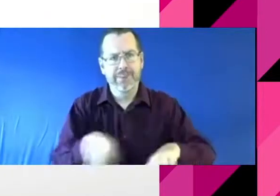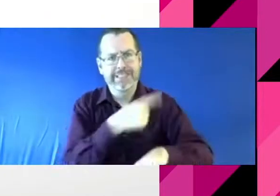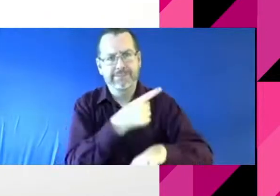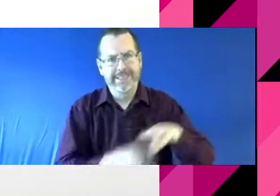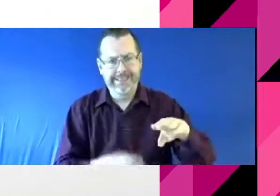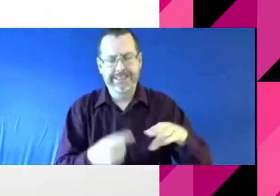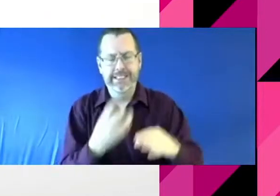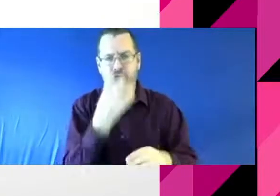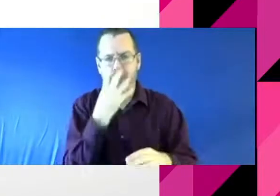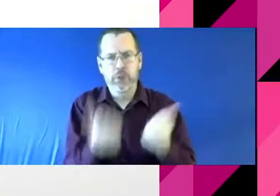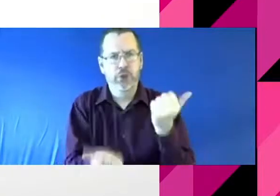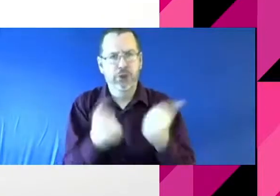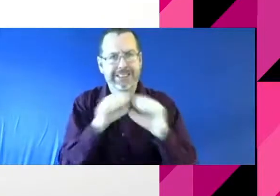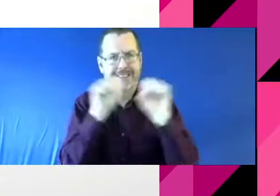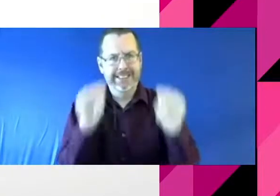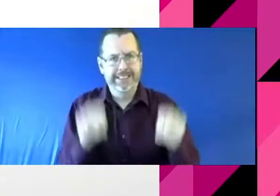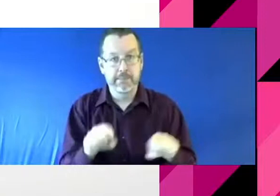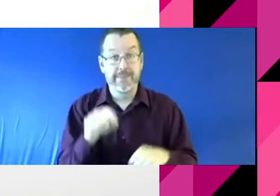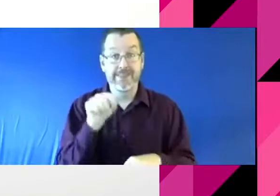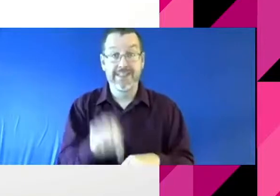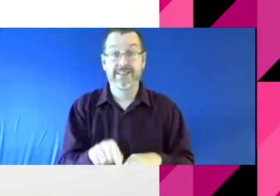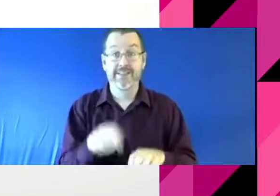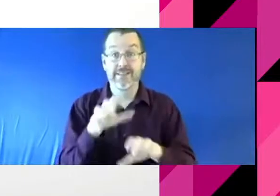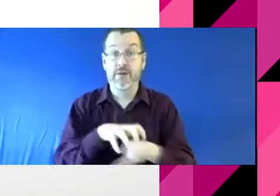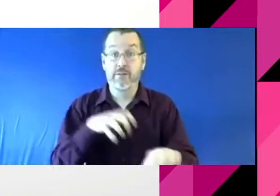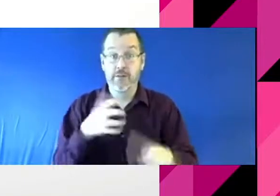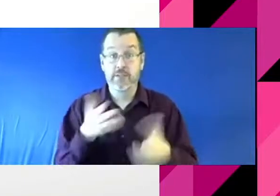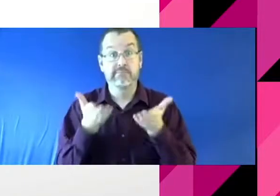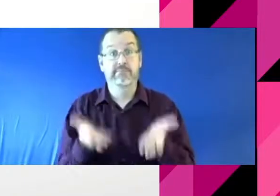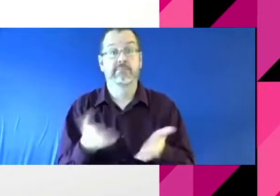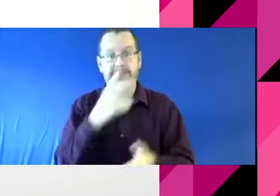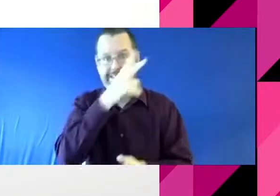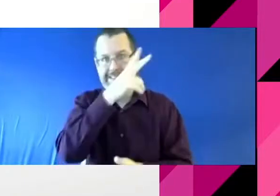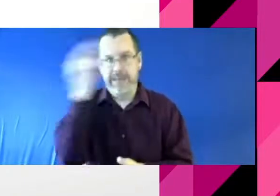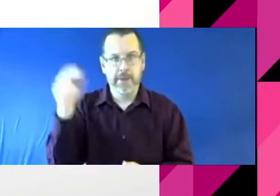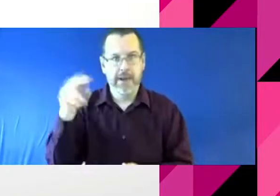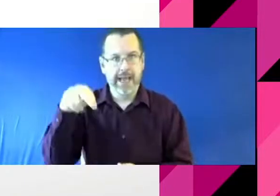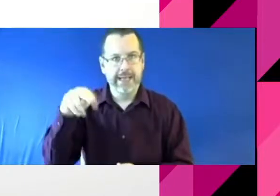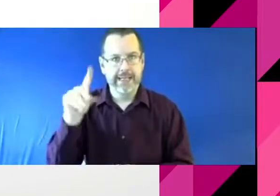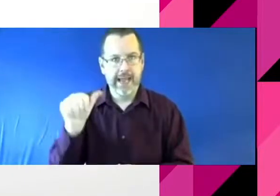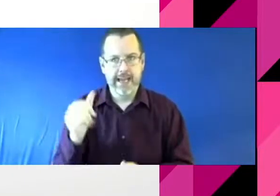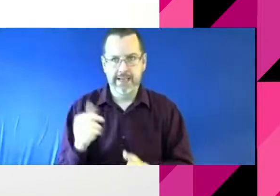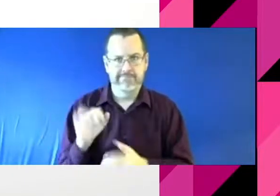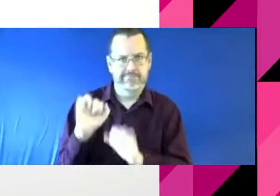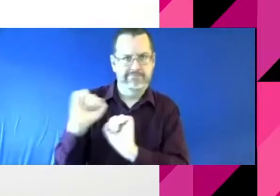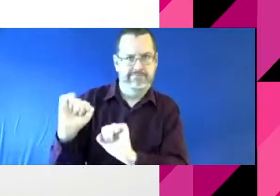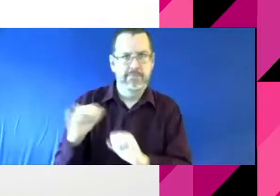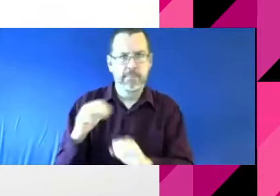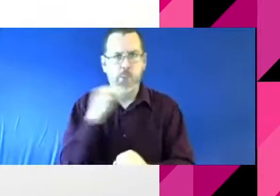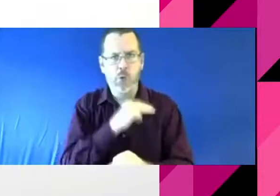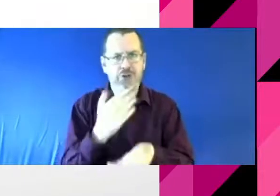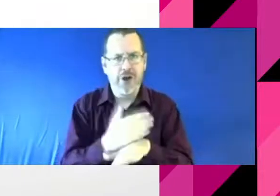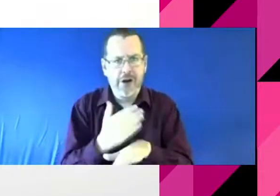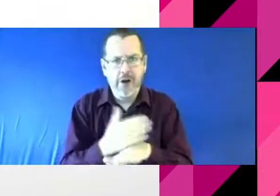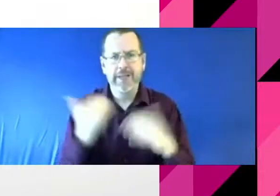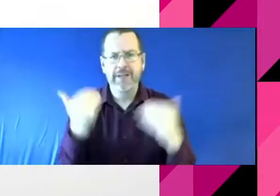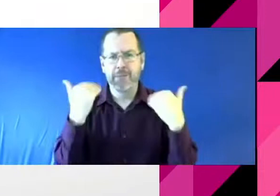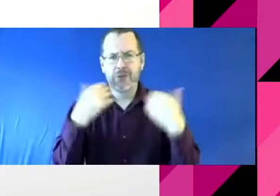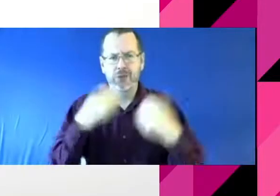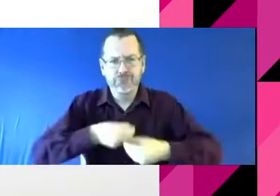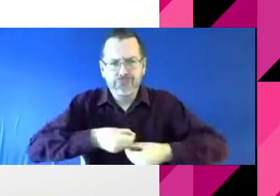another excellent example of how the National Disability Authority carries out its important role of providing information